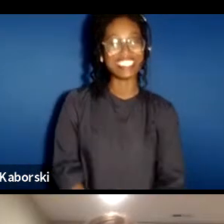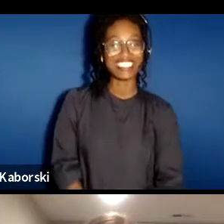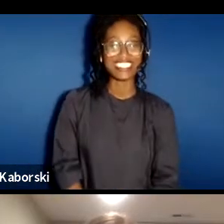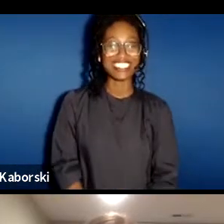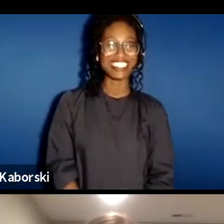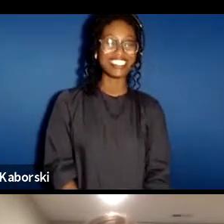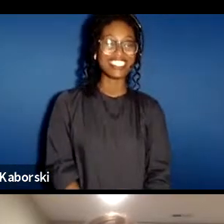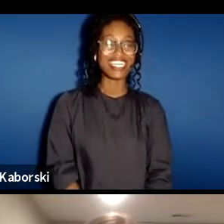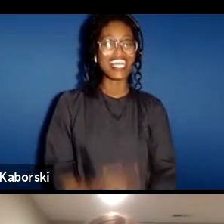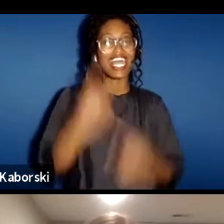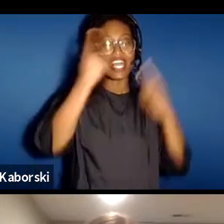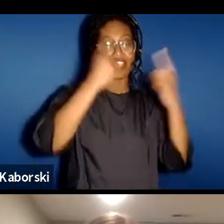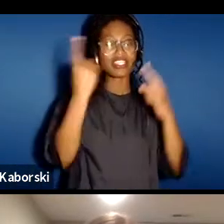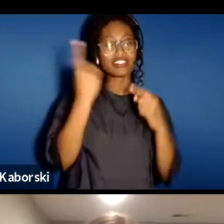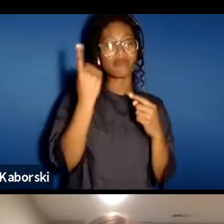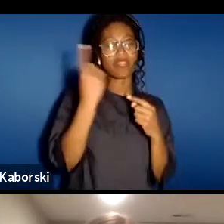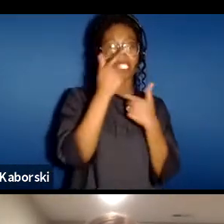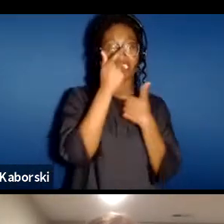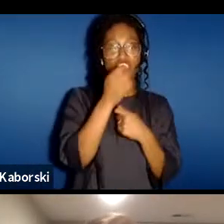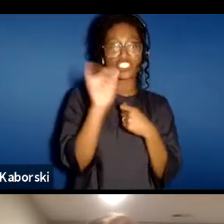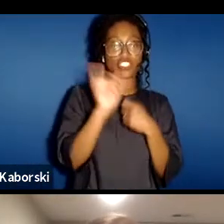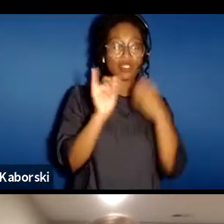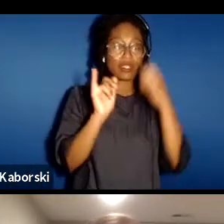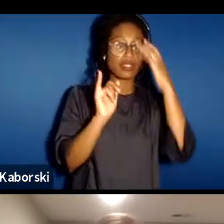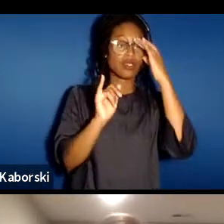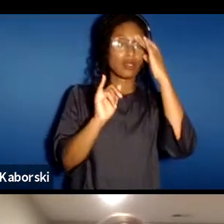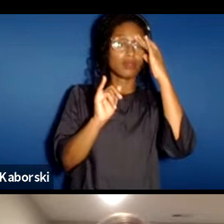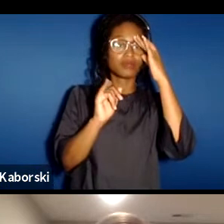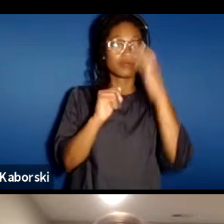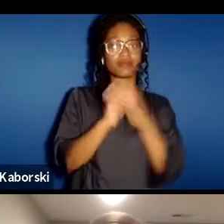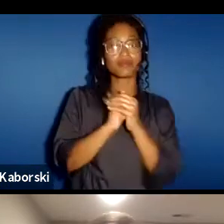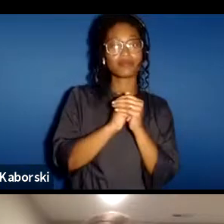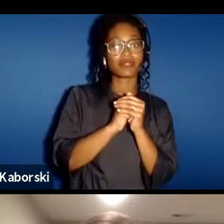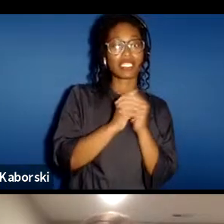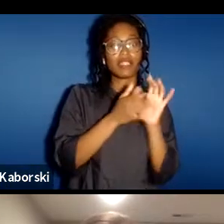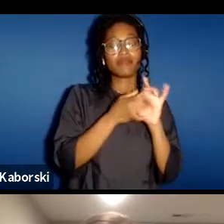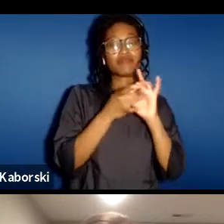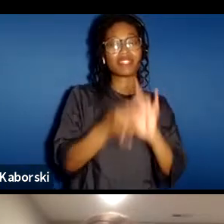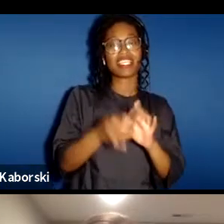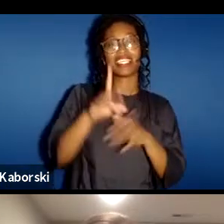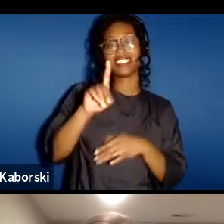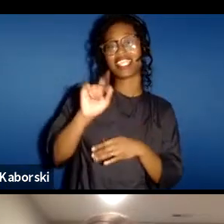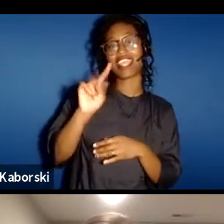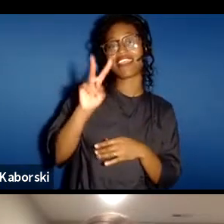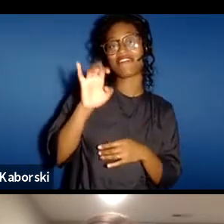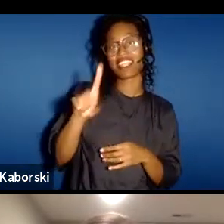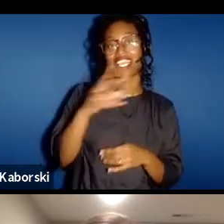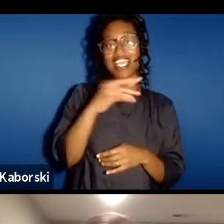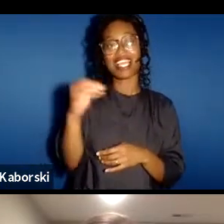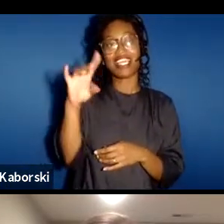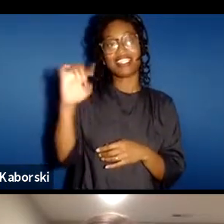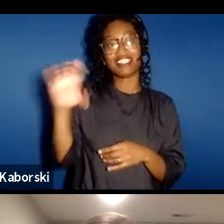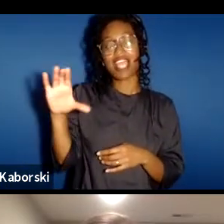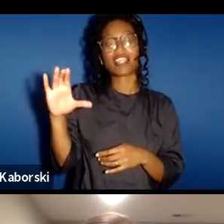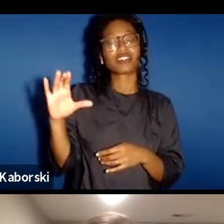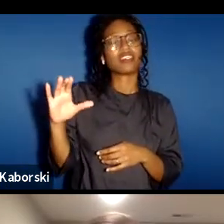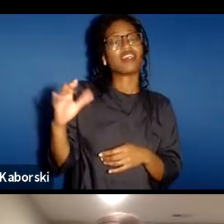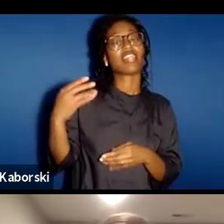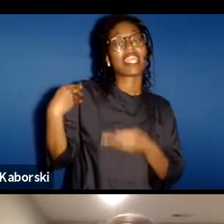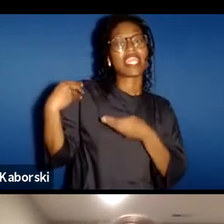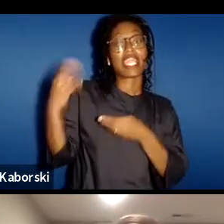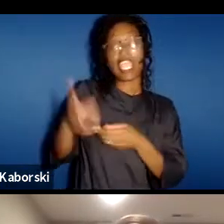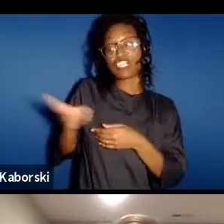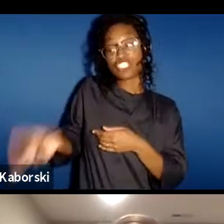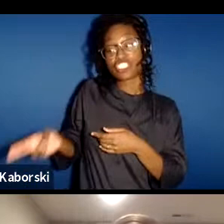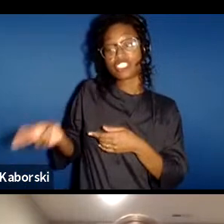Yeah, I think there's something interesting here too, kind of on the lines of what David and Dak were talking about, just stepping back from heritage brands and